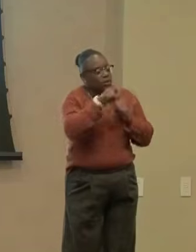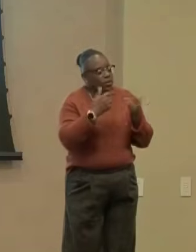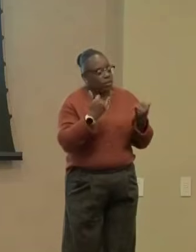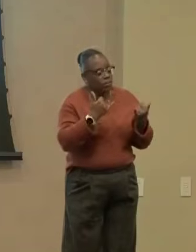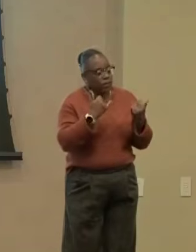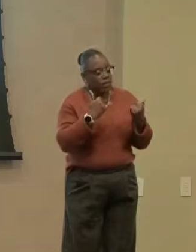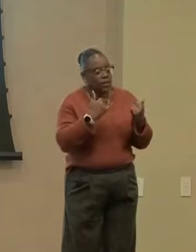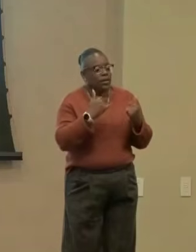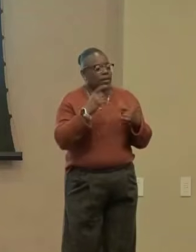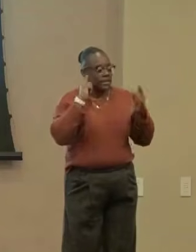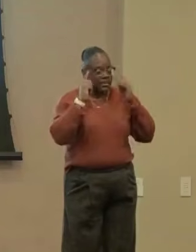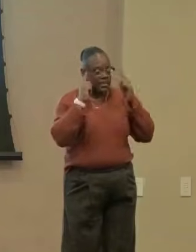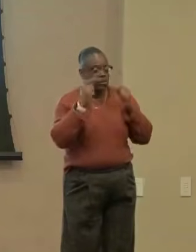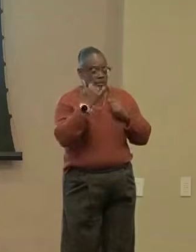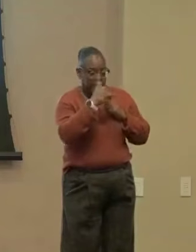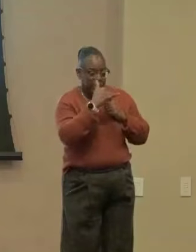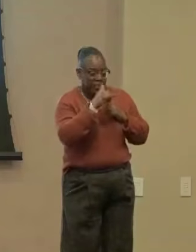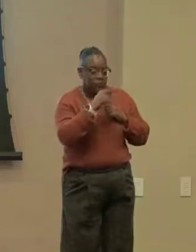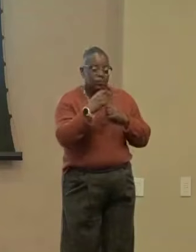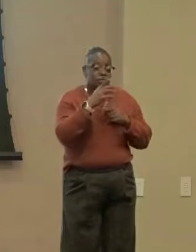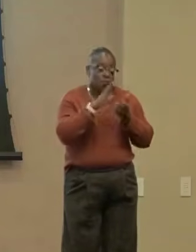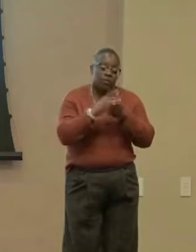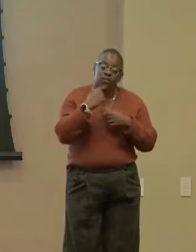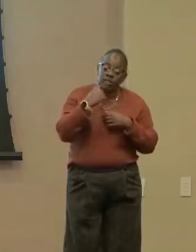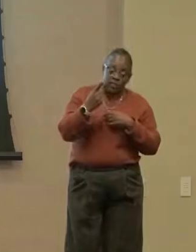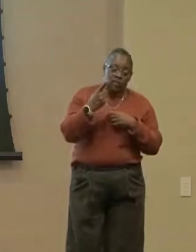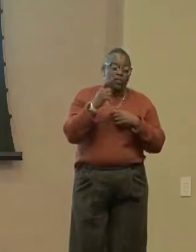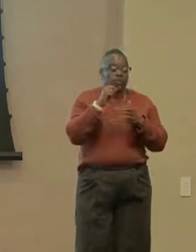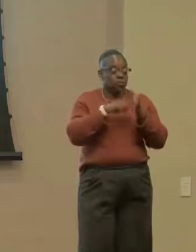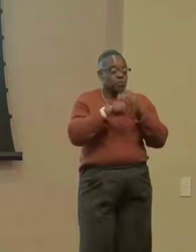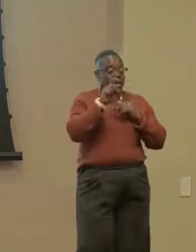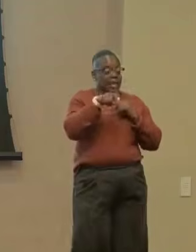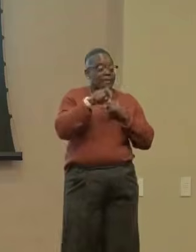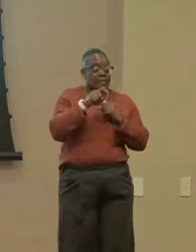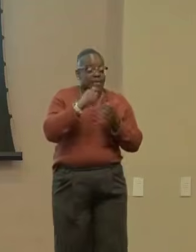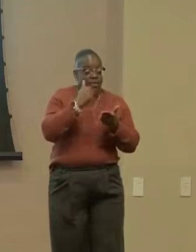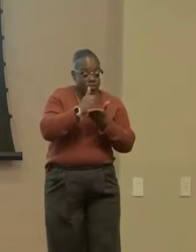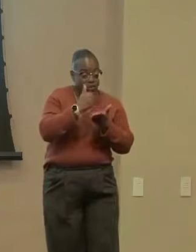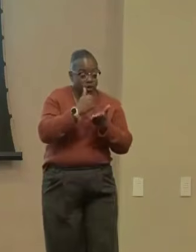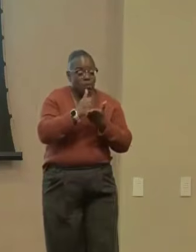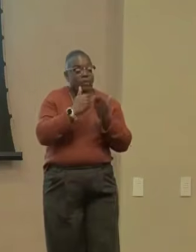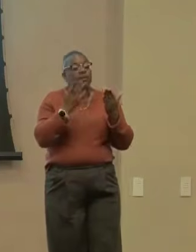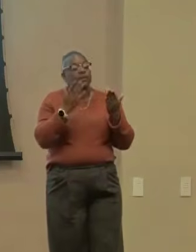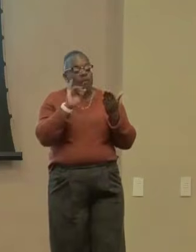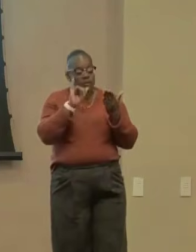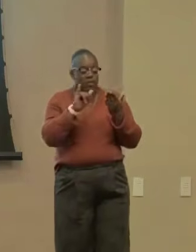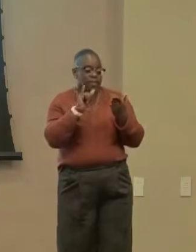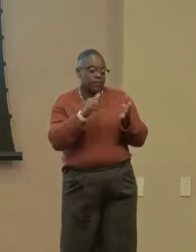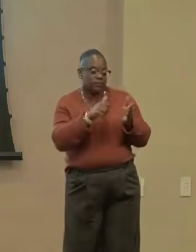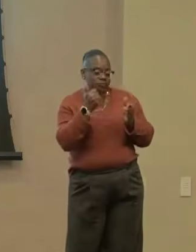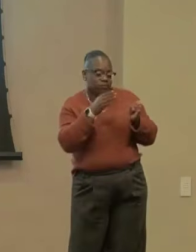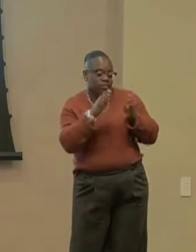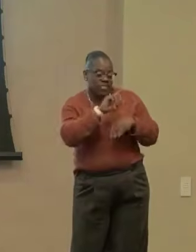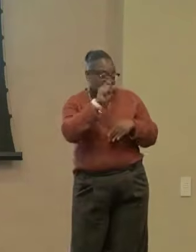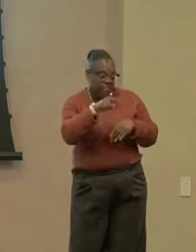it sounds really silly, but she can tell you, this is what I need help with, or can you help me with this? That's another way too. It's